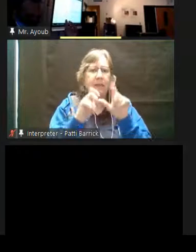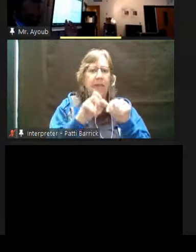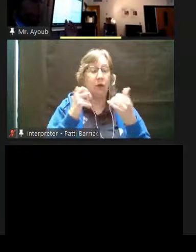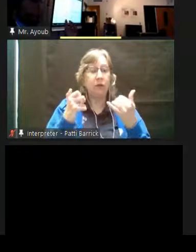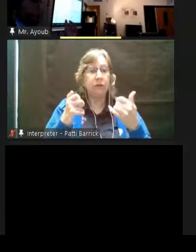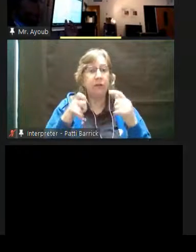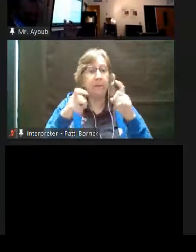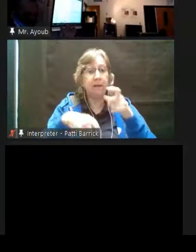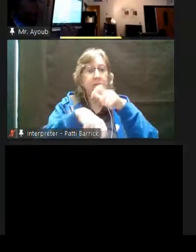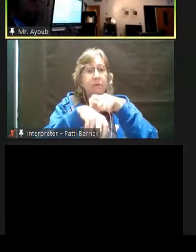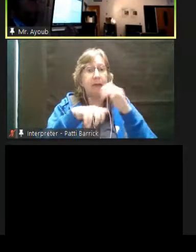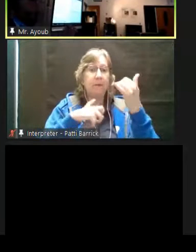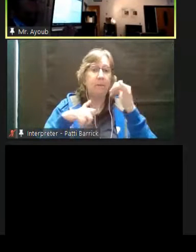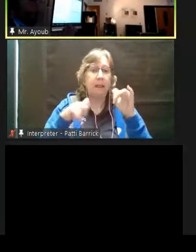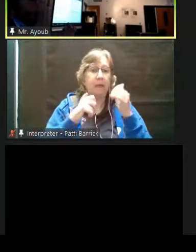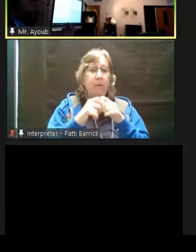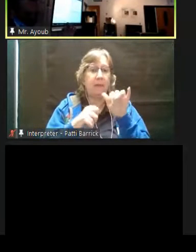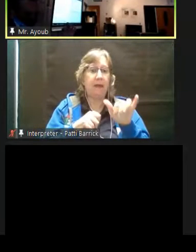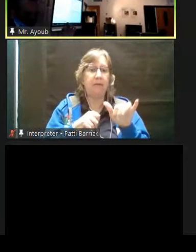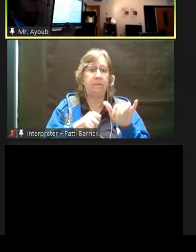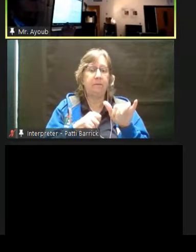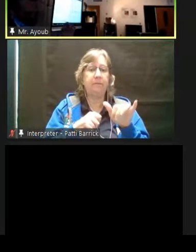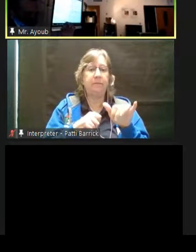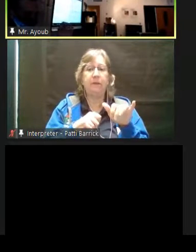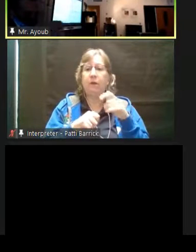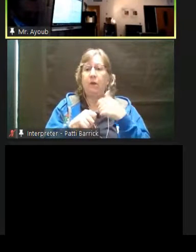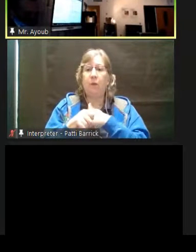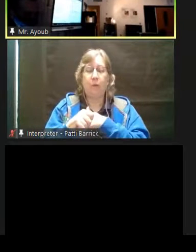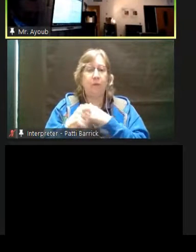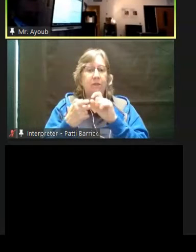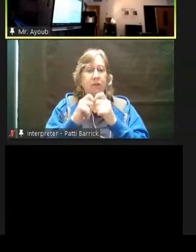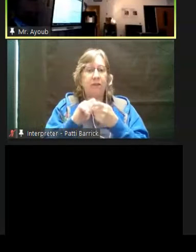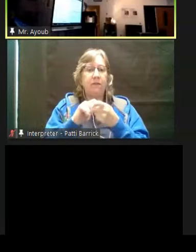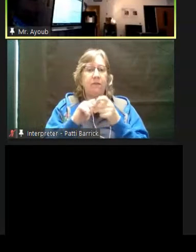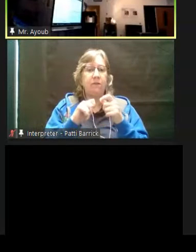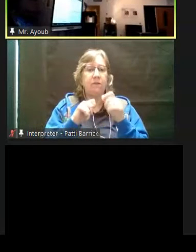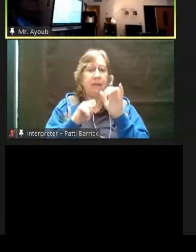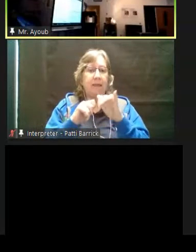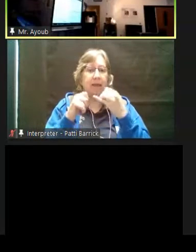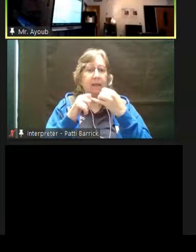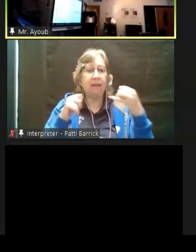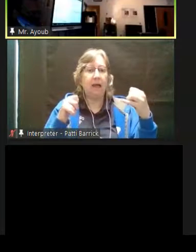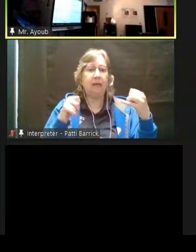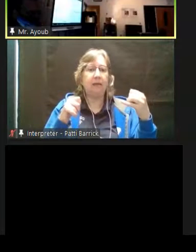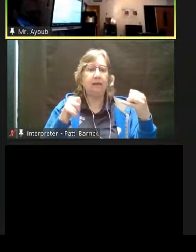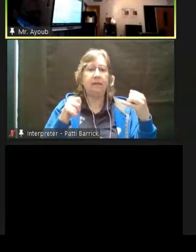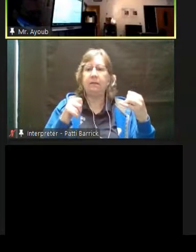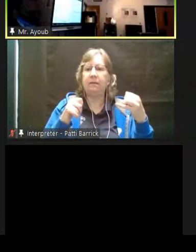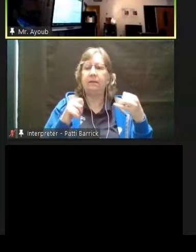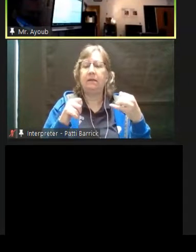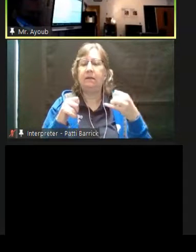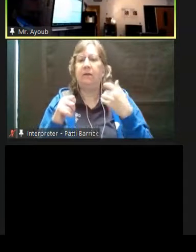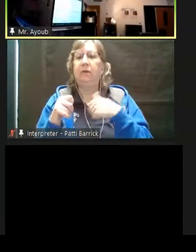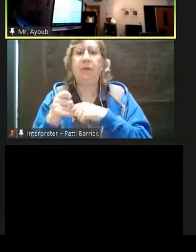this for now. So again, we updated this line. If you're on a school computer, we updated that